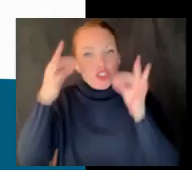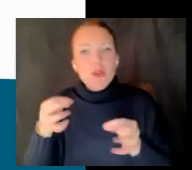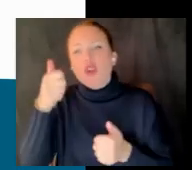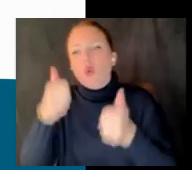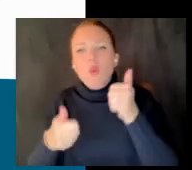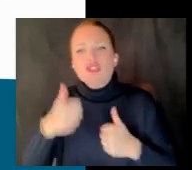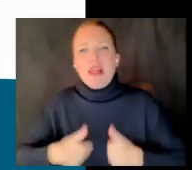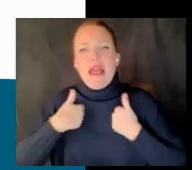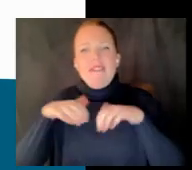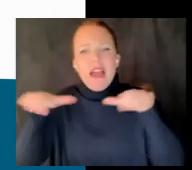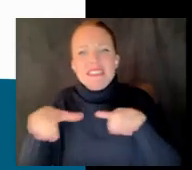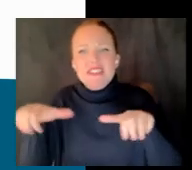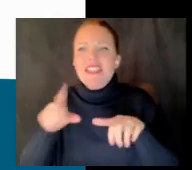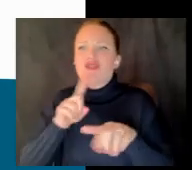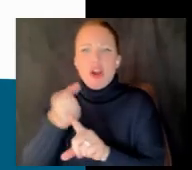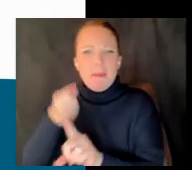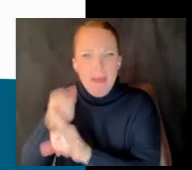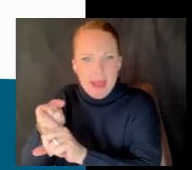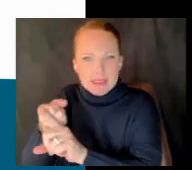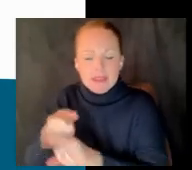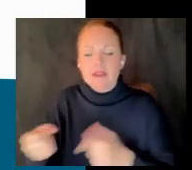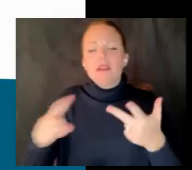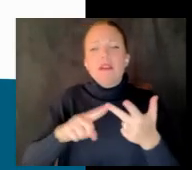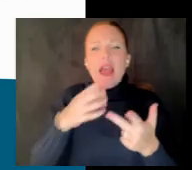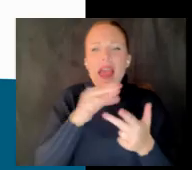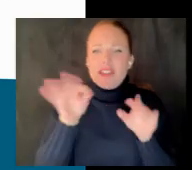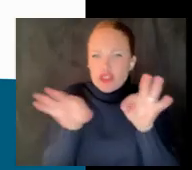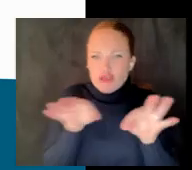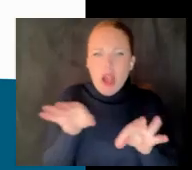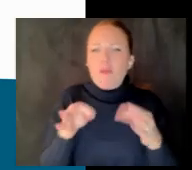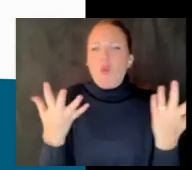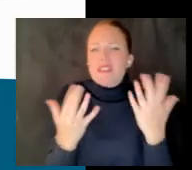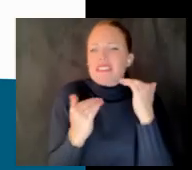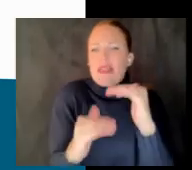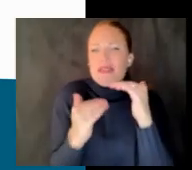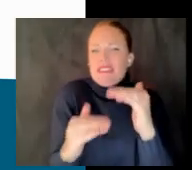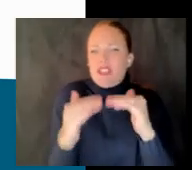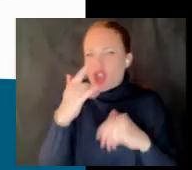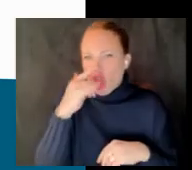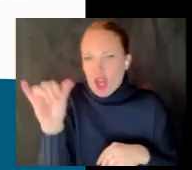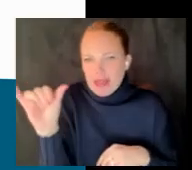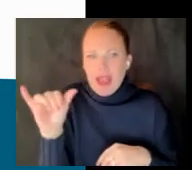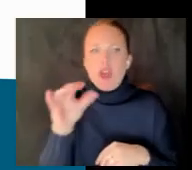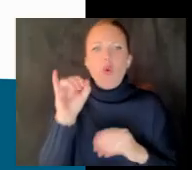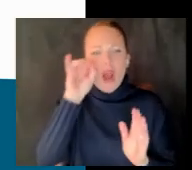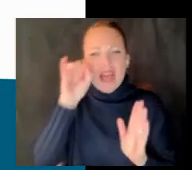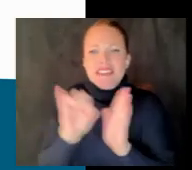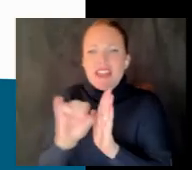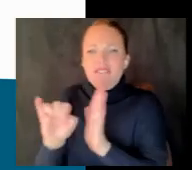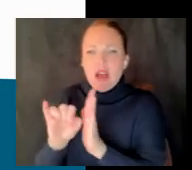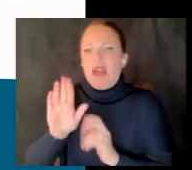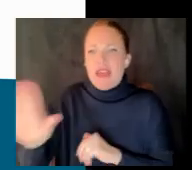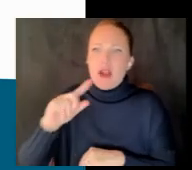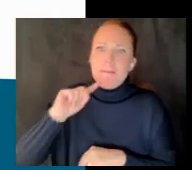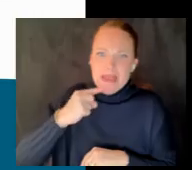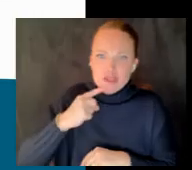activities that are limited, and most importantly, describe the limitation of the student's impairment on the identified major life activity